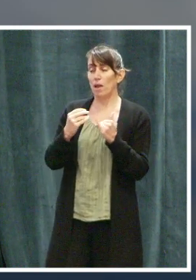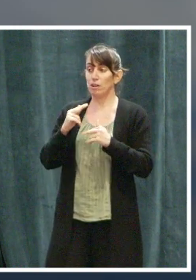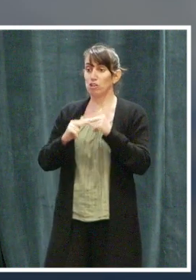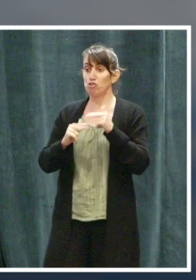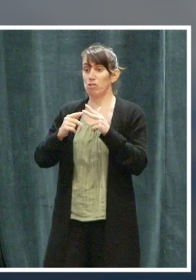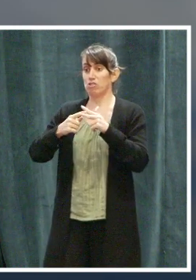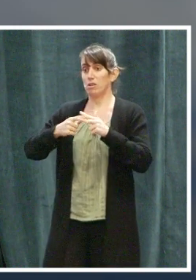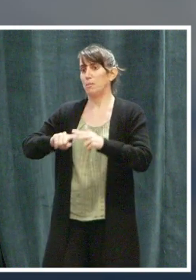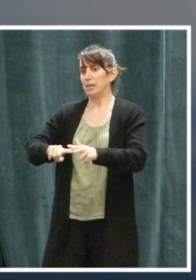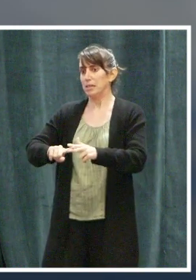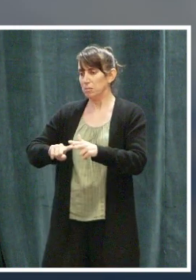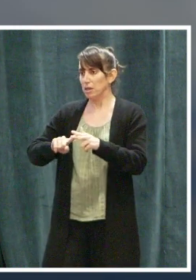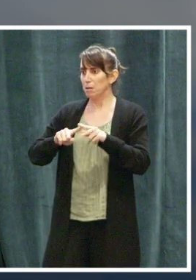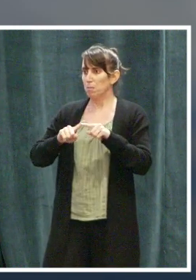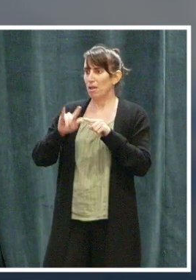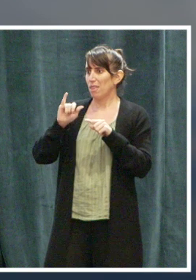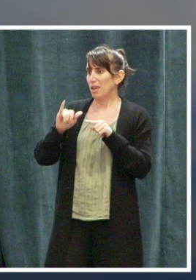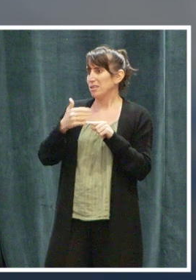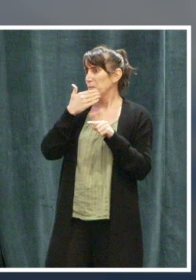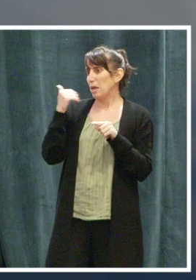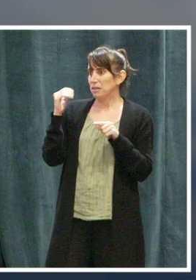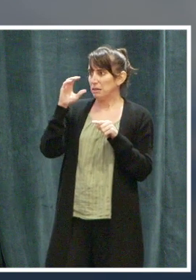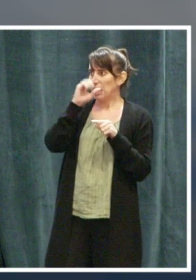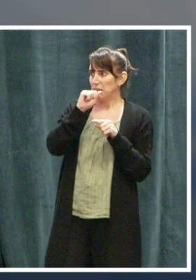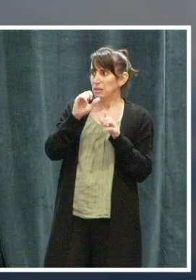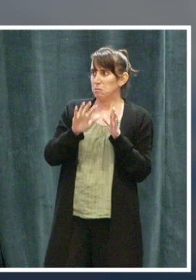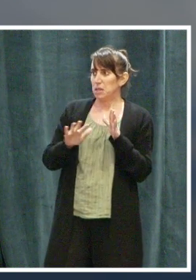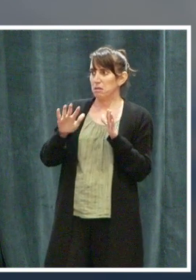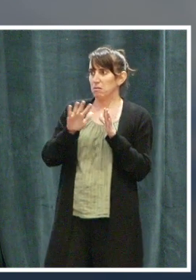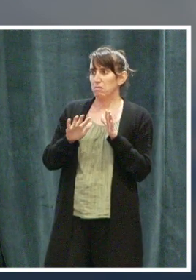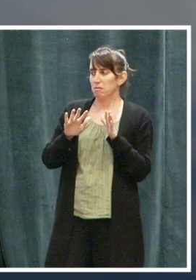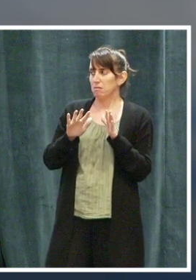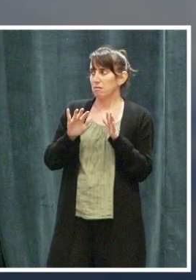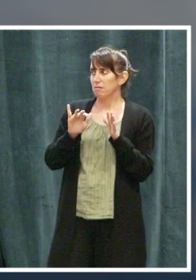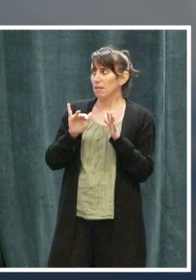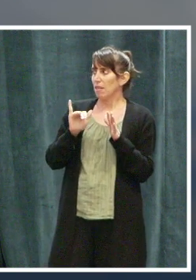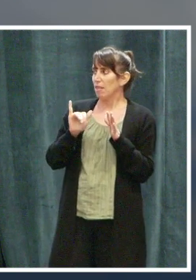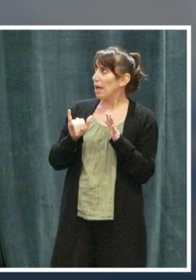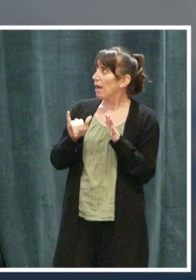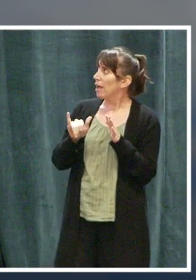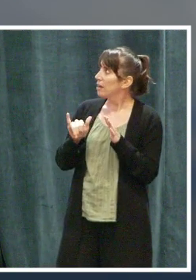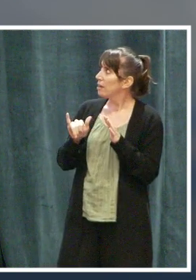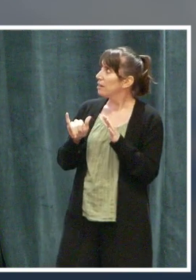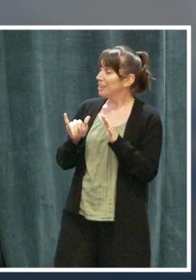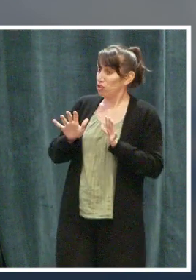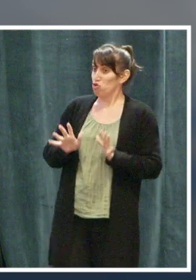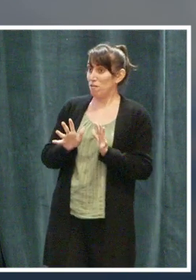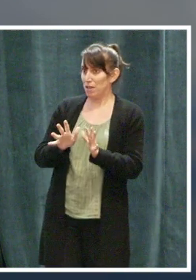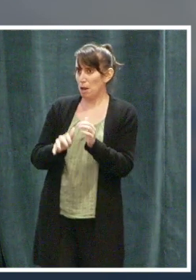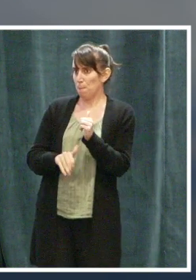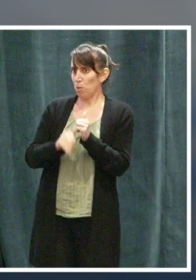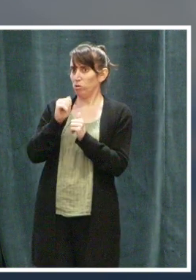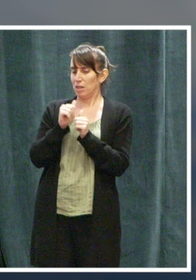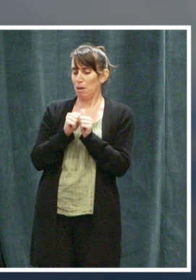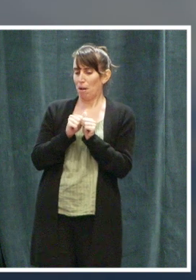construction commencement, but that's our best estimate at this point, and that is driven largely by the